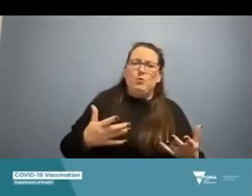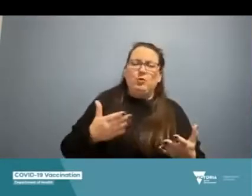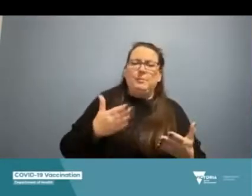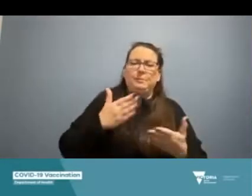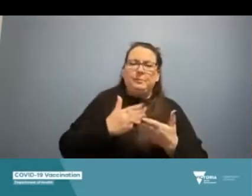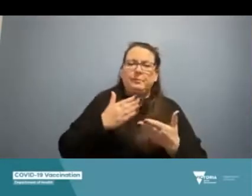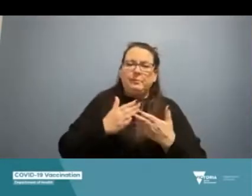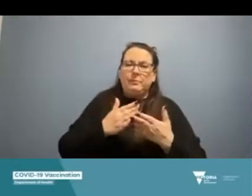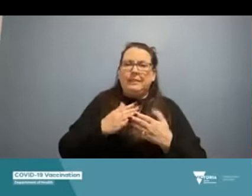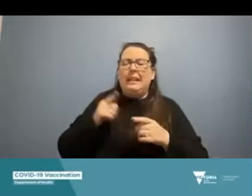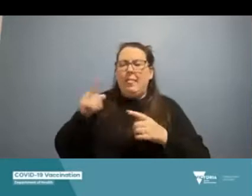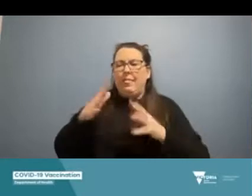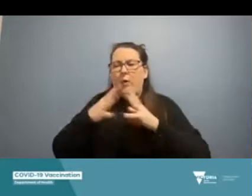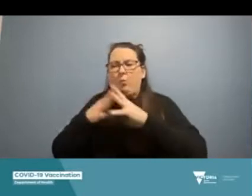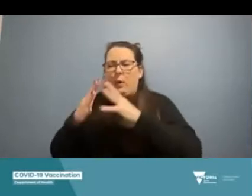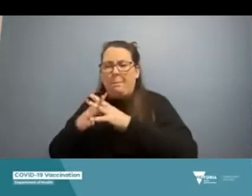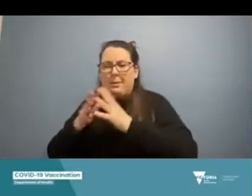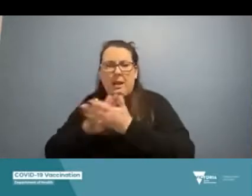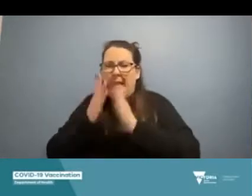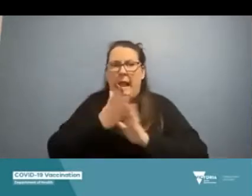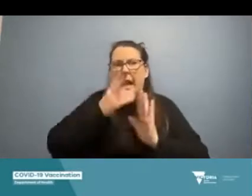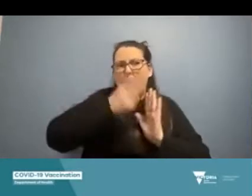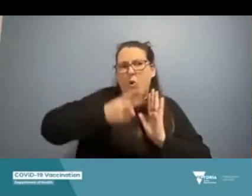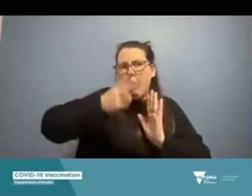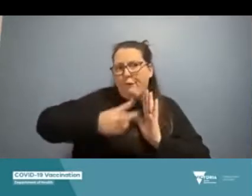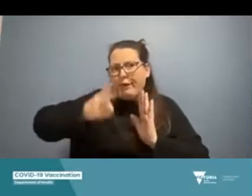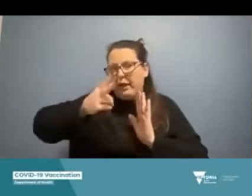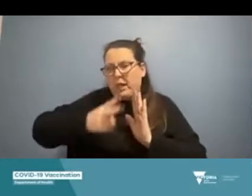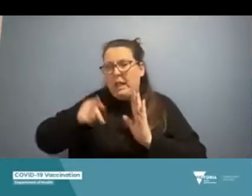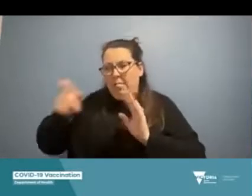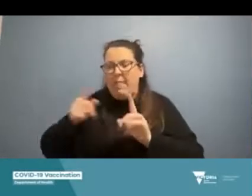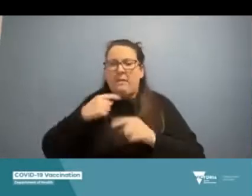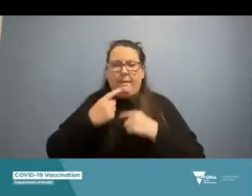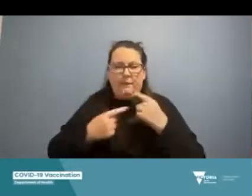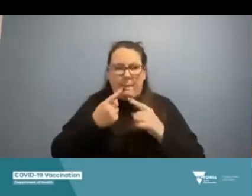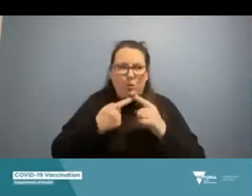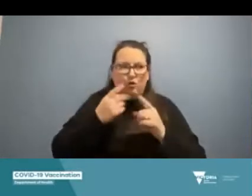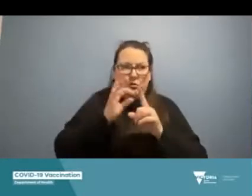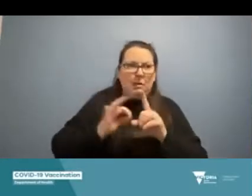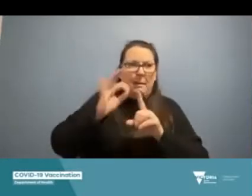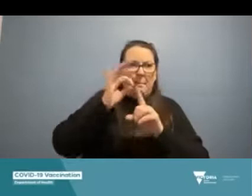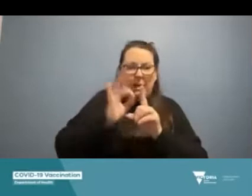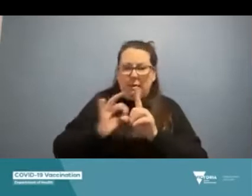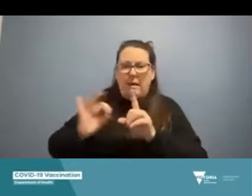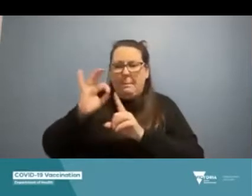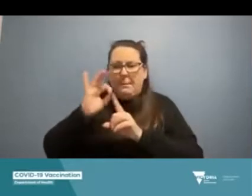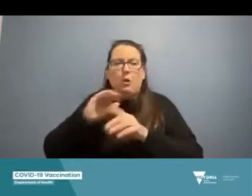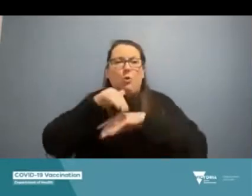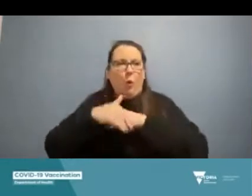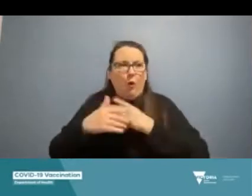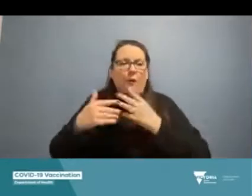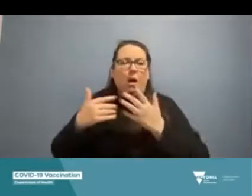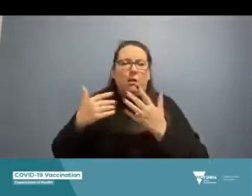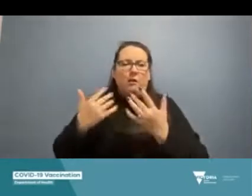the websites updated with the information on the supply of vaccines and